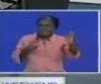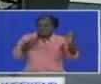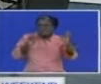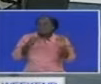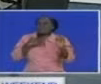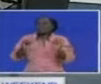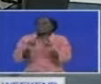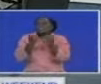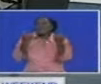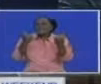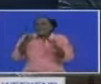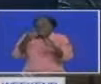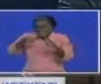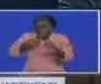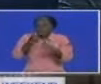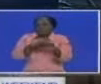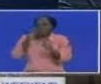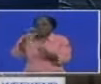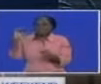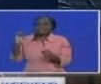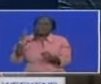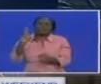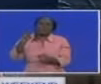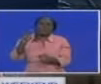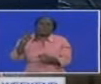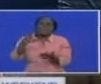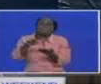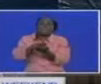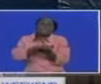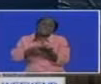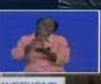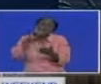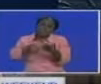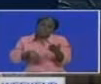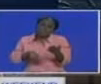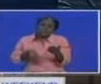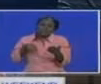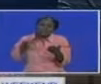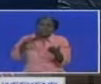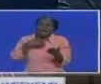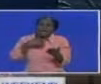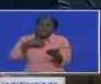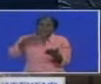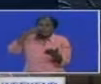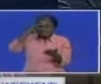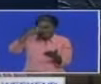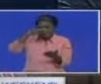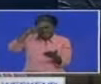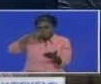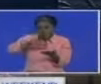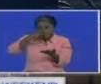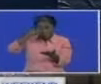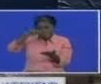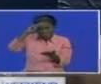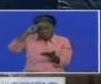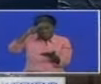from the ICC? Not necessarily. It's basically, there's a principle in law that's called presumption of innocence.